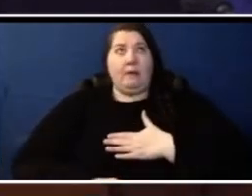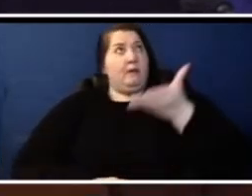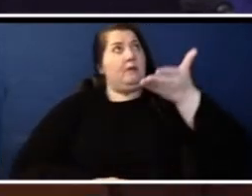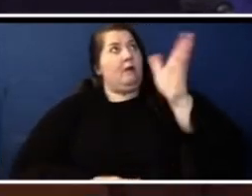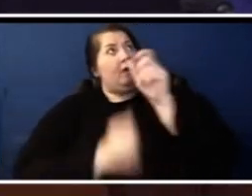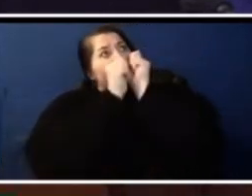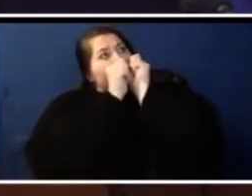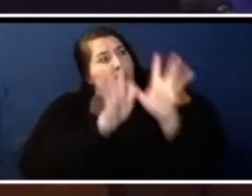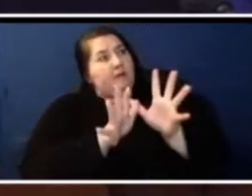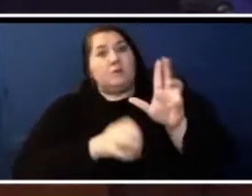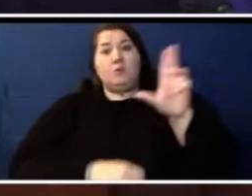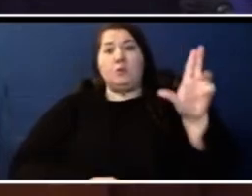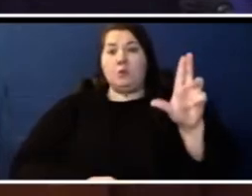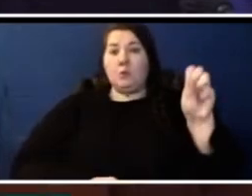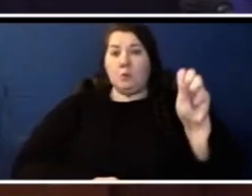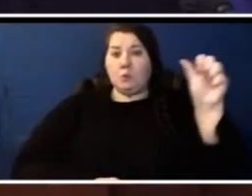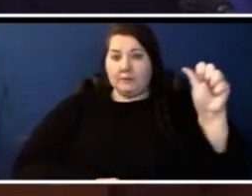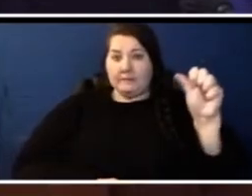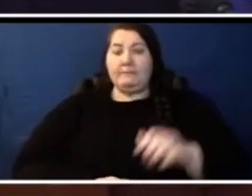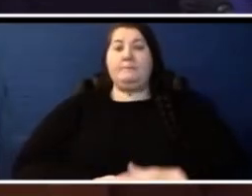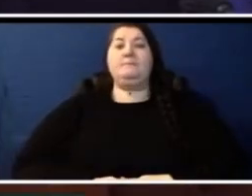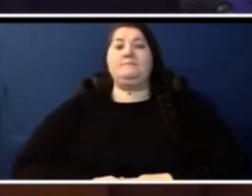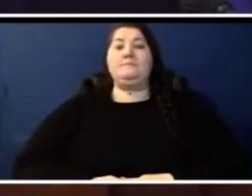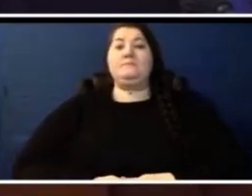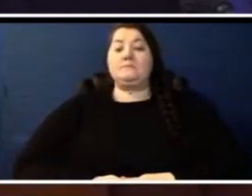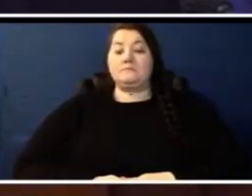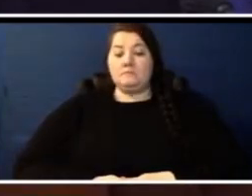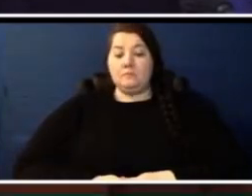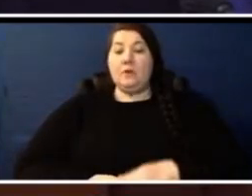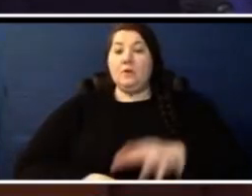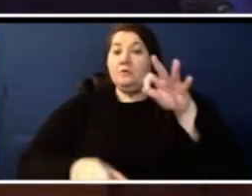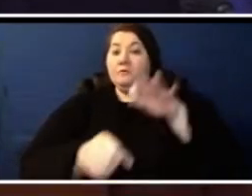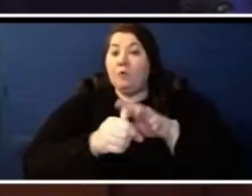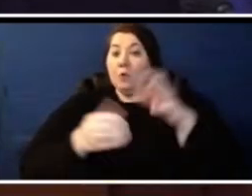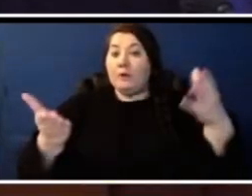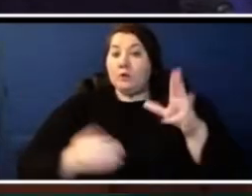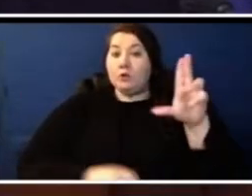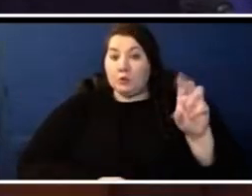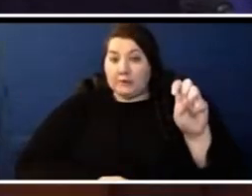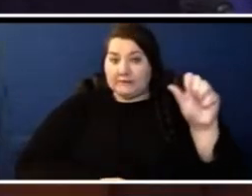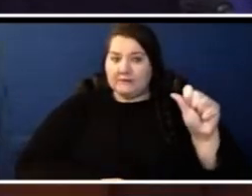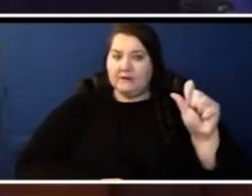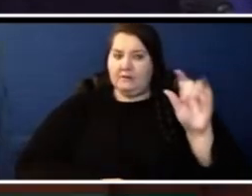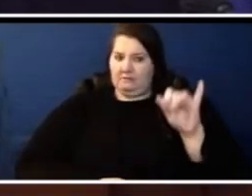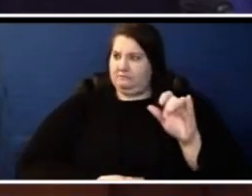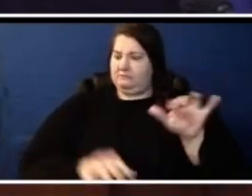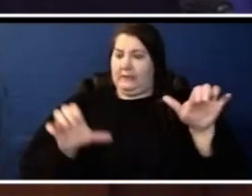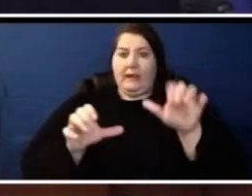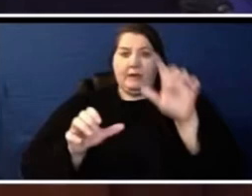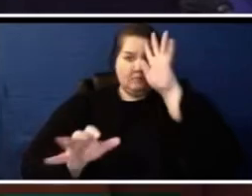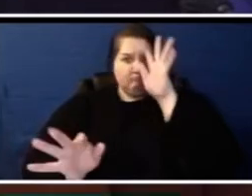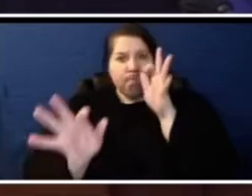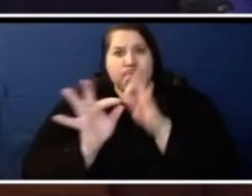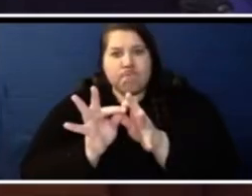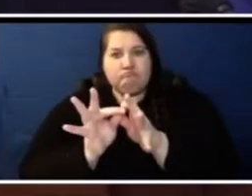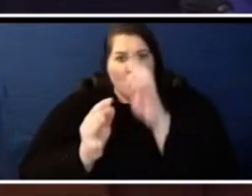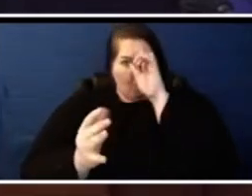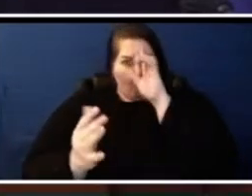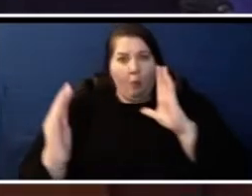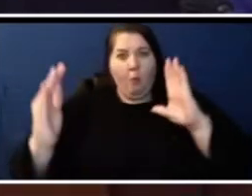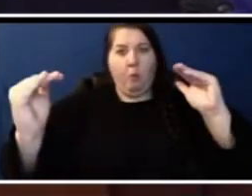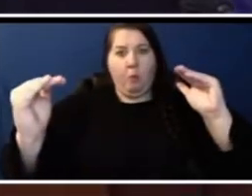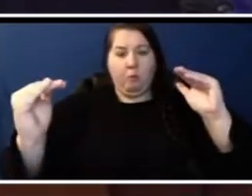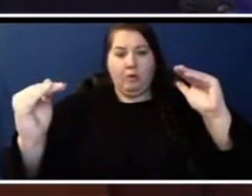America. To cast a vote in the United States is an act of faith and hope. When we drop